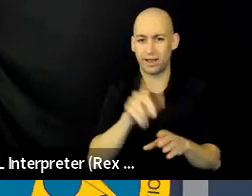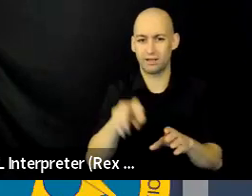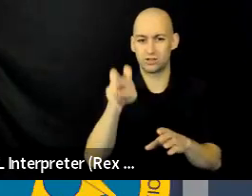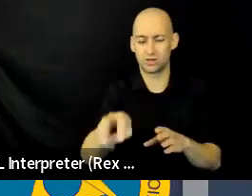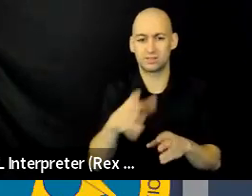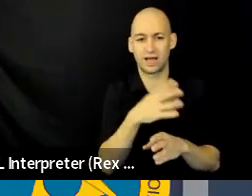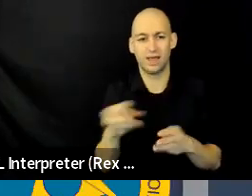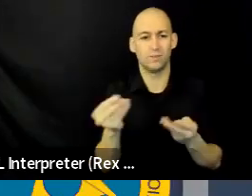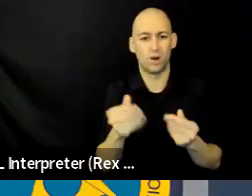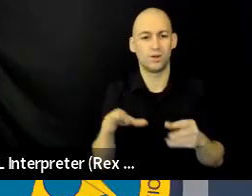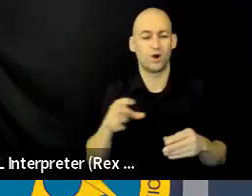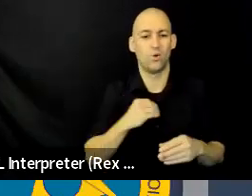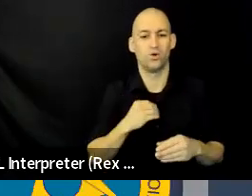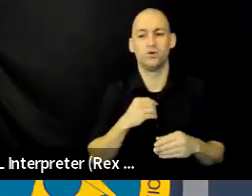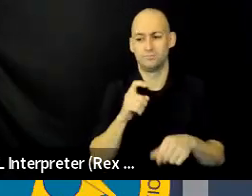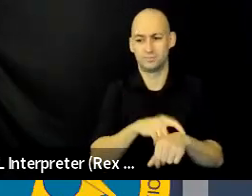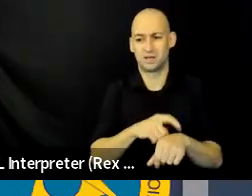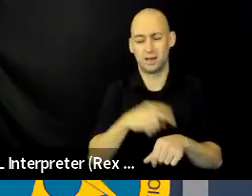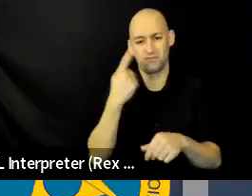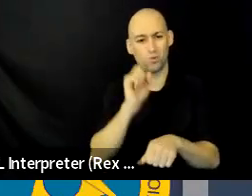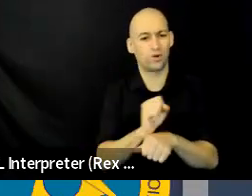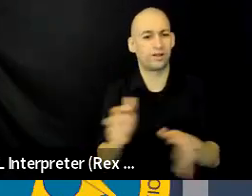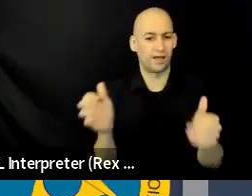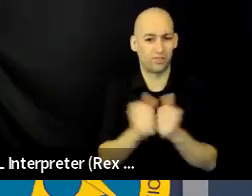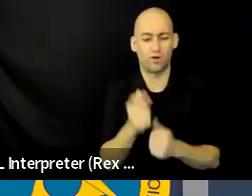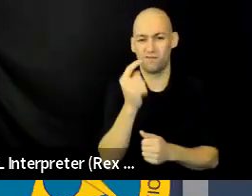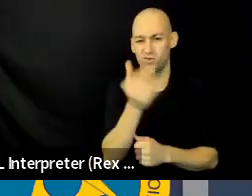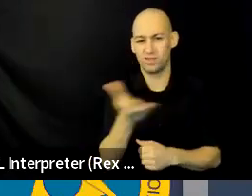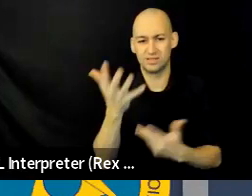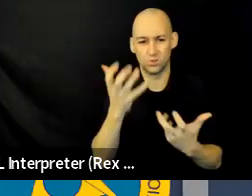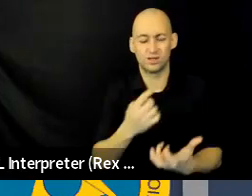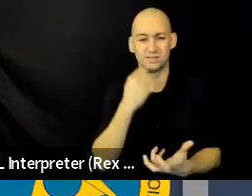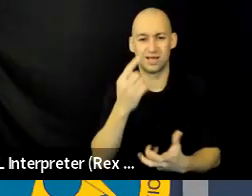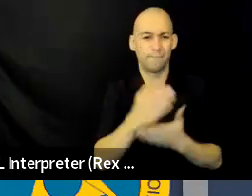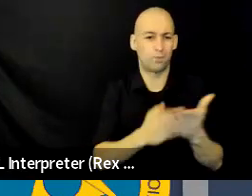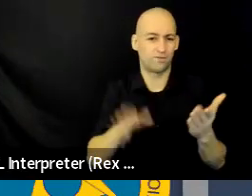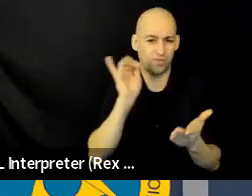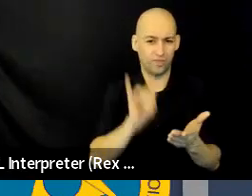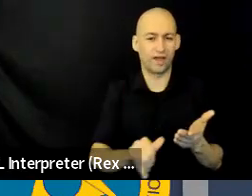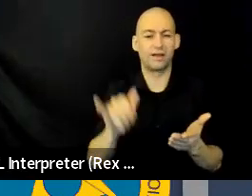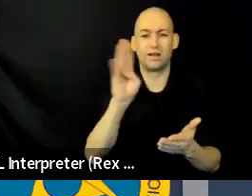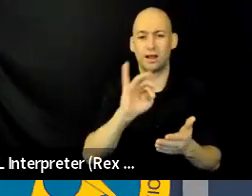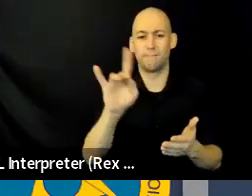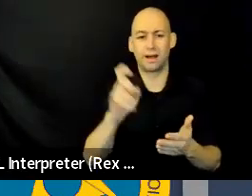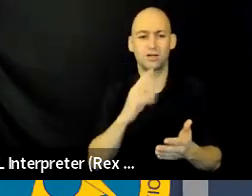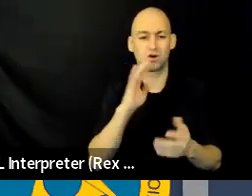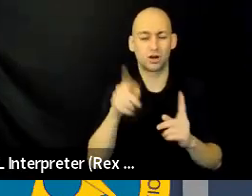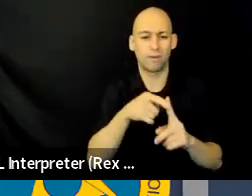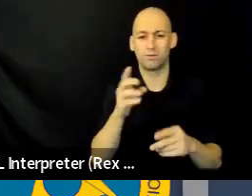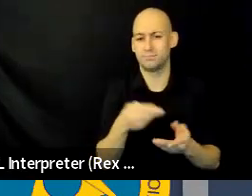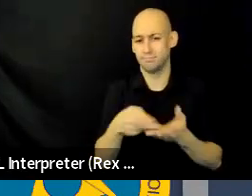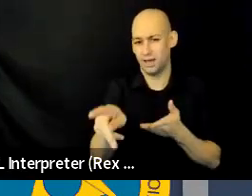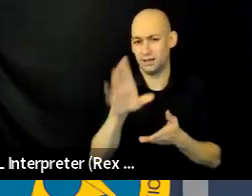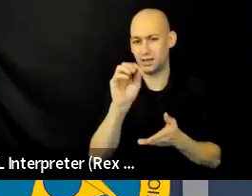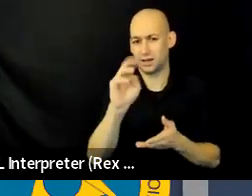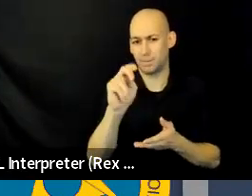continue to work together. A couple of things I do want to say as part of that. I think Mike talked about the compensation piece in the